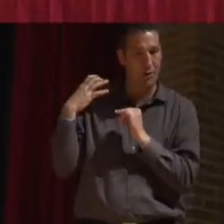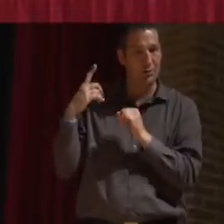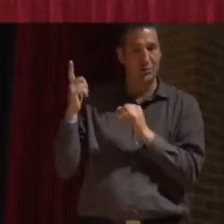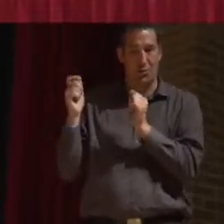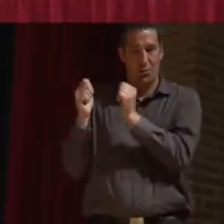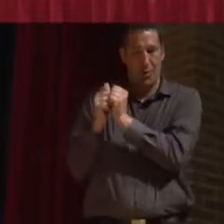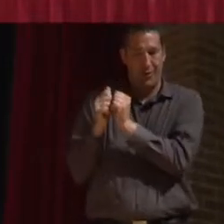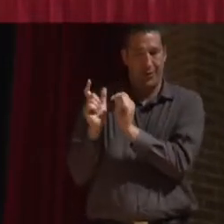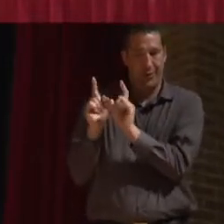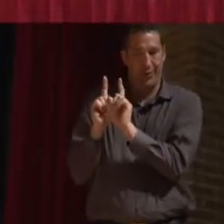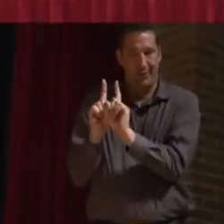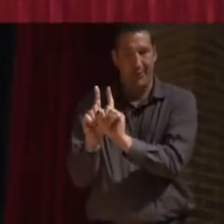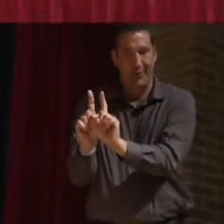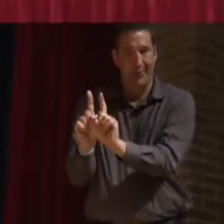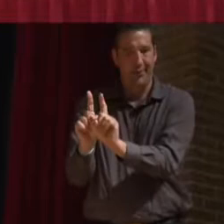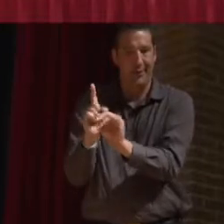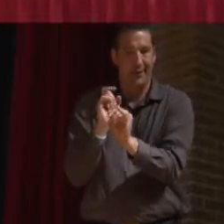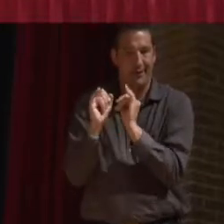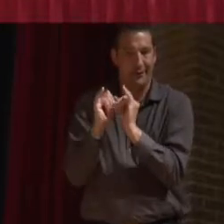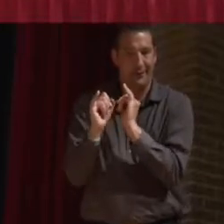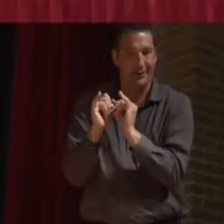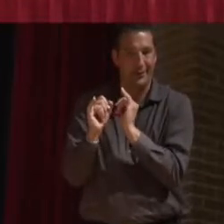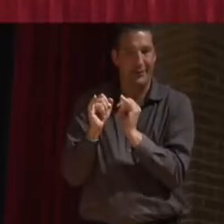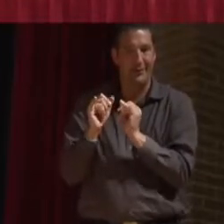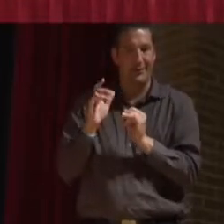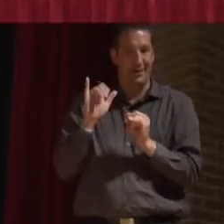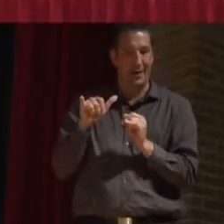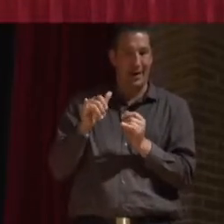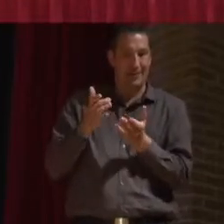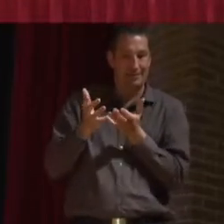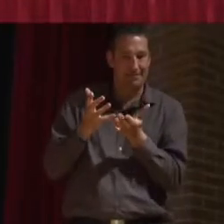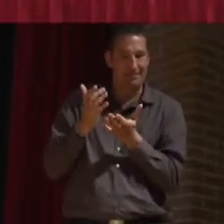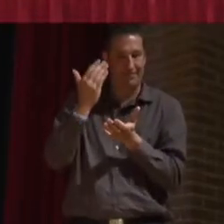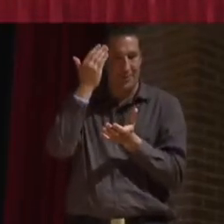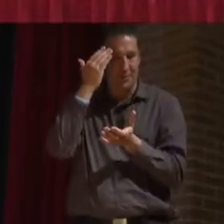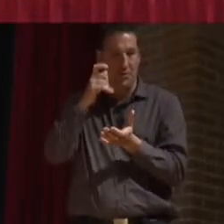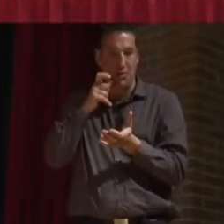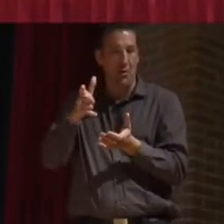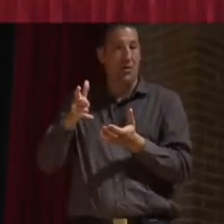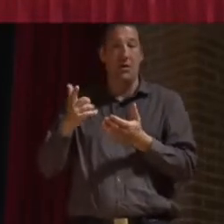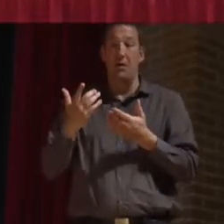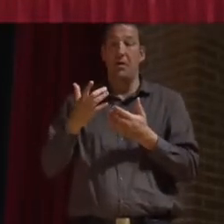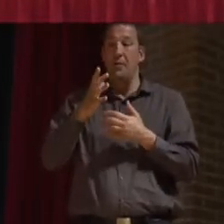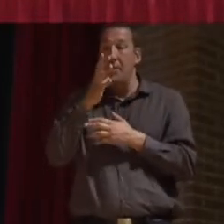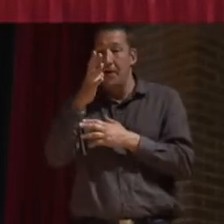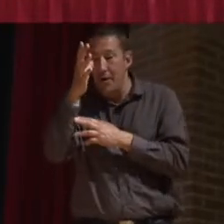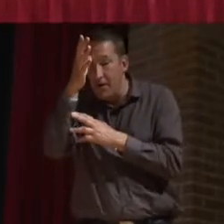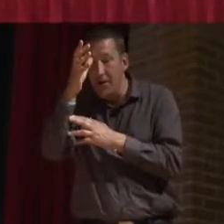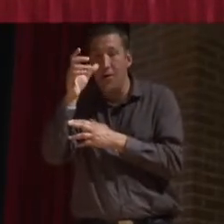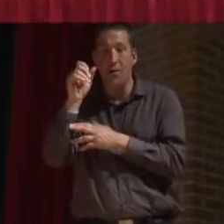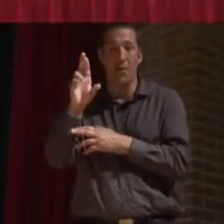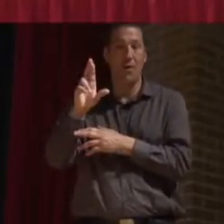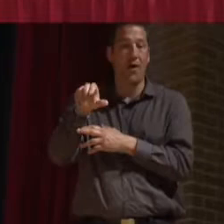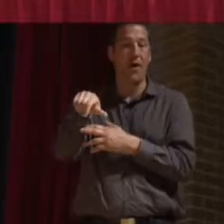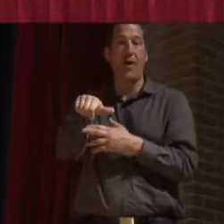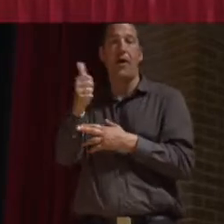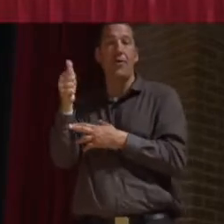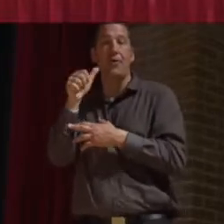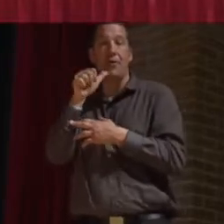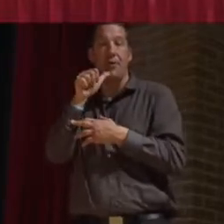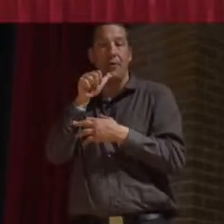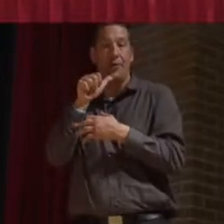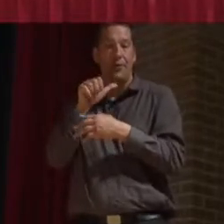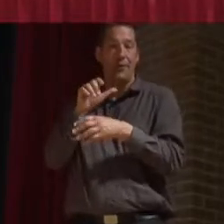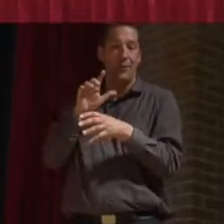that person on that job interview. Someone that knew them well enough, whether it be a parent, whether it be someone associated with the